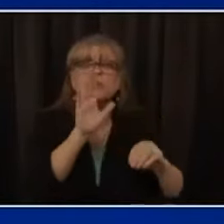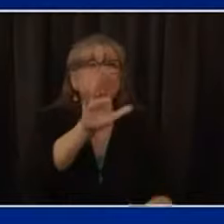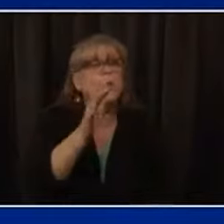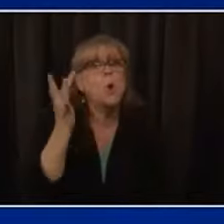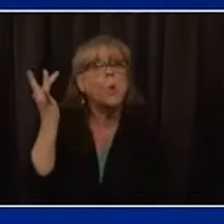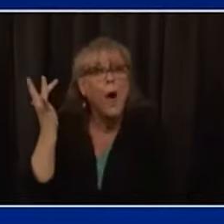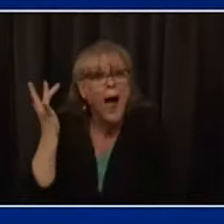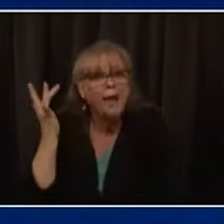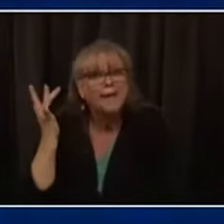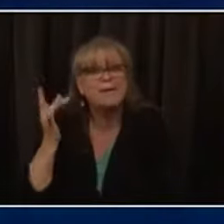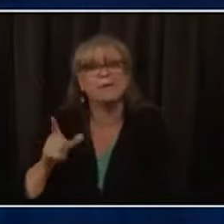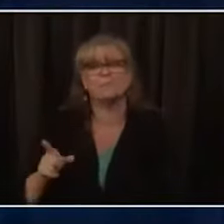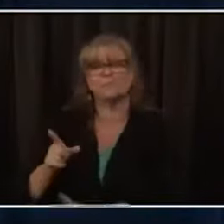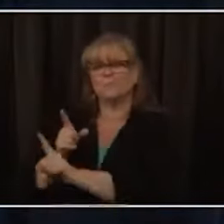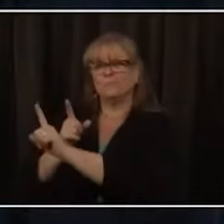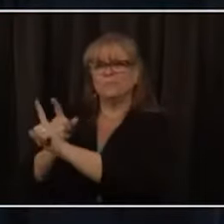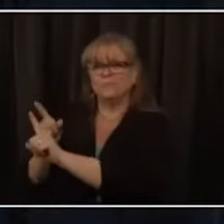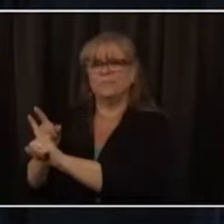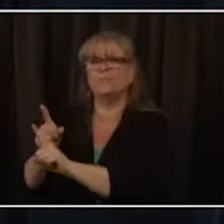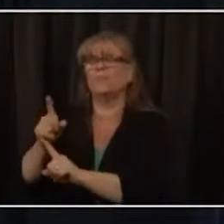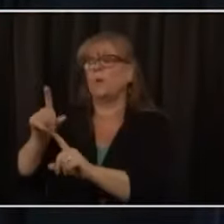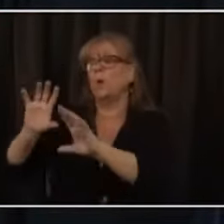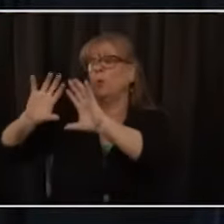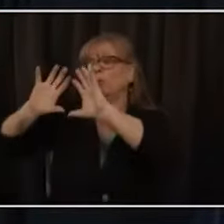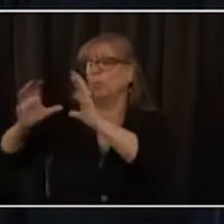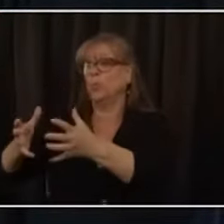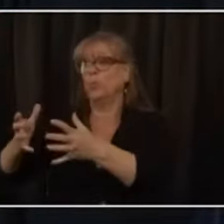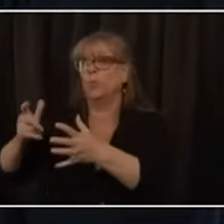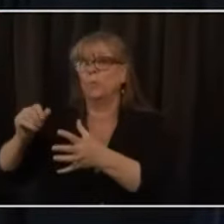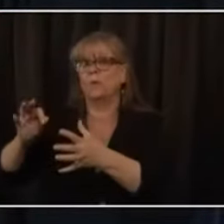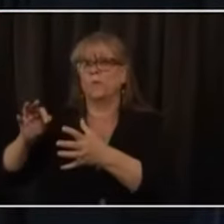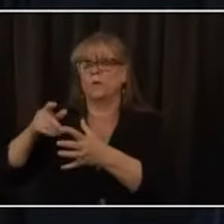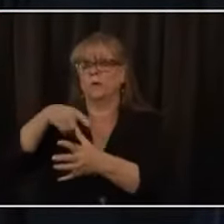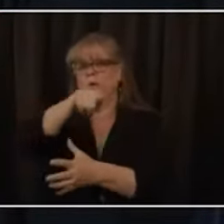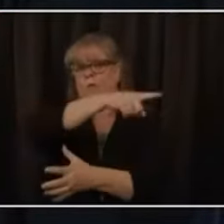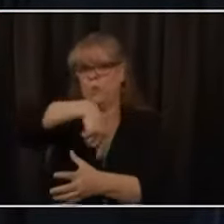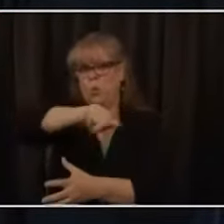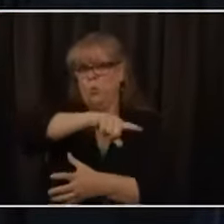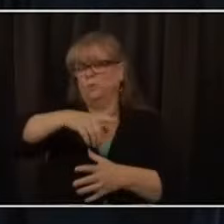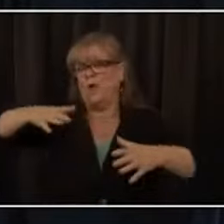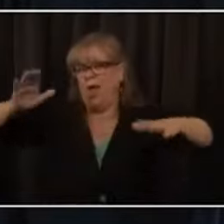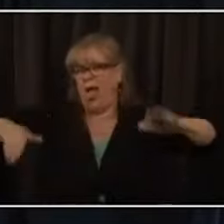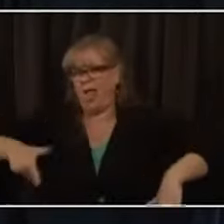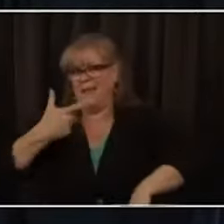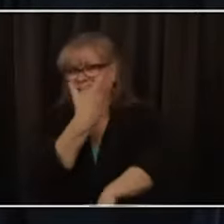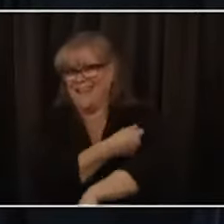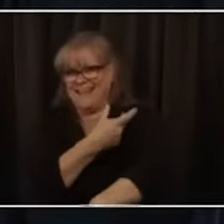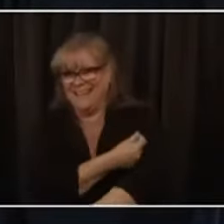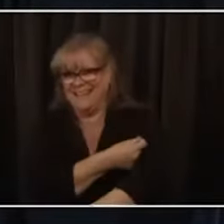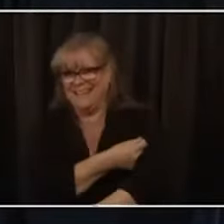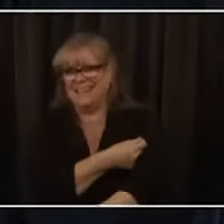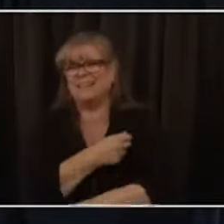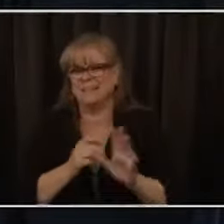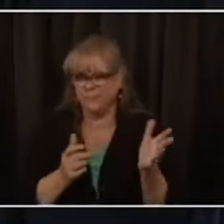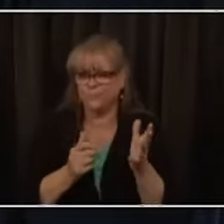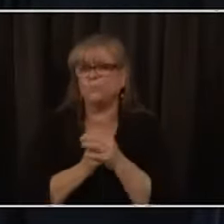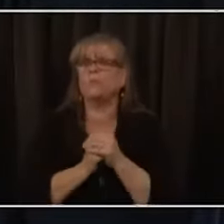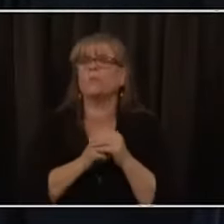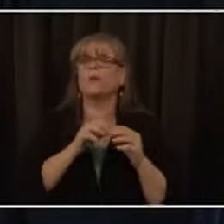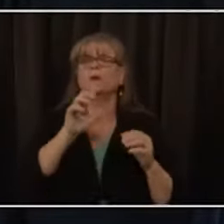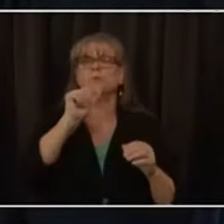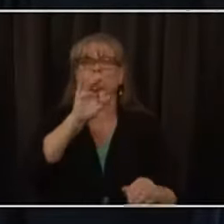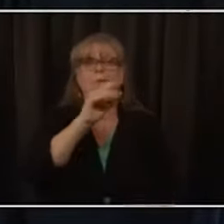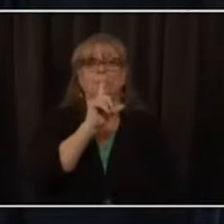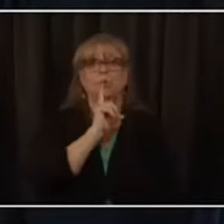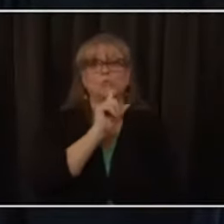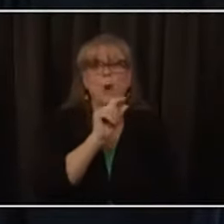not nearly as high a percentage of people in their 20s, 30s, and 40s have yet been fully vaccinated. It's open to everybody. If you're in your 20s, 30s, 40s, 50s,